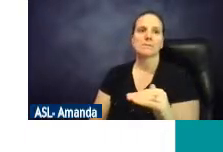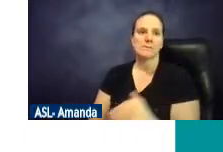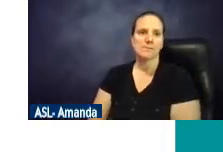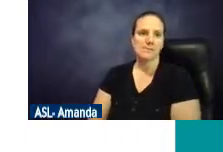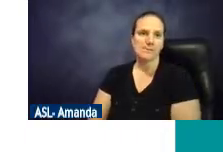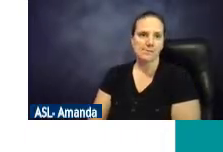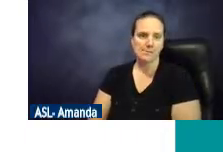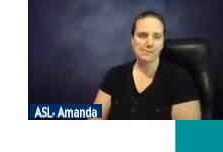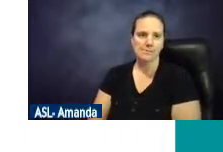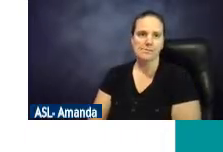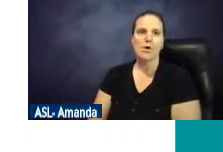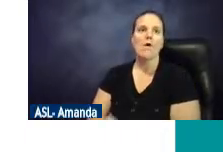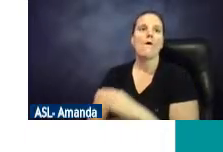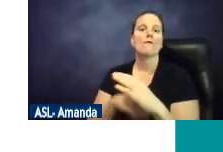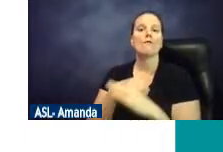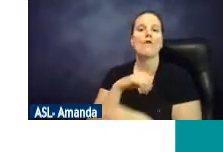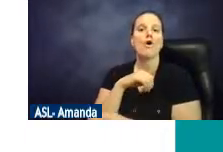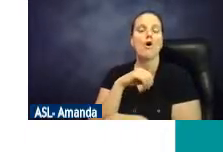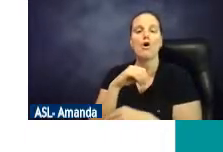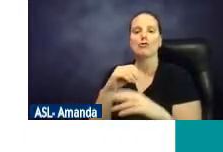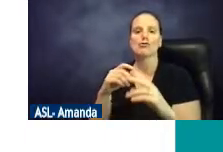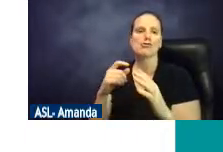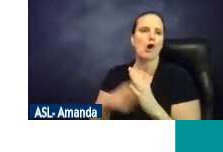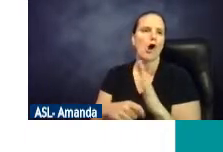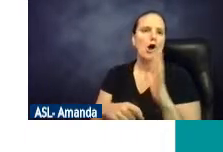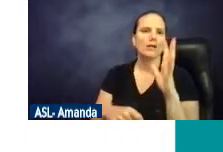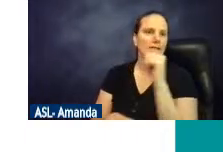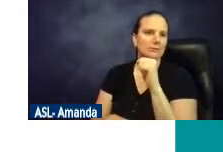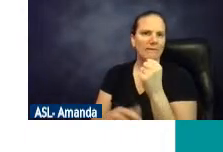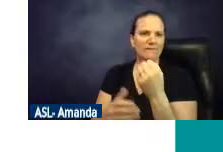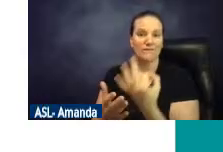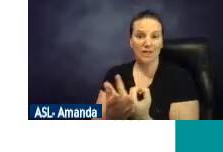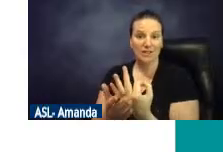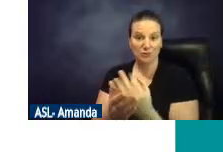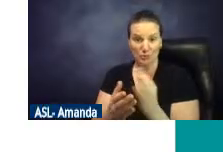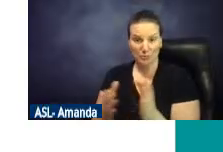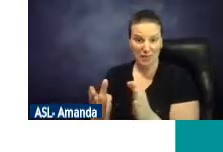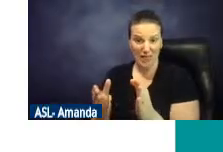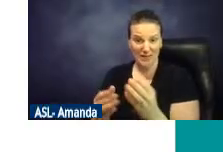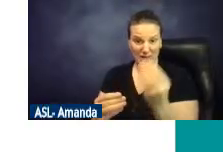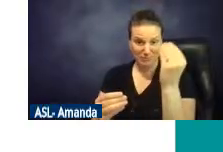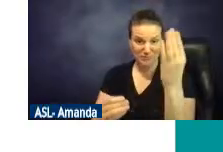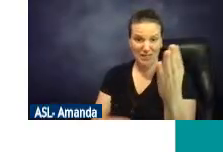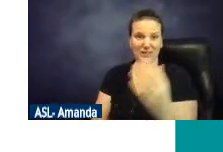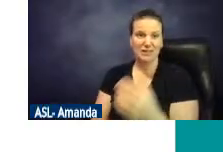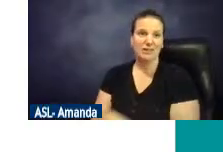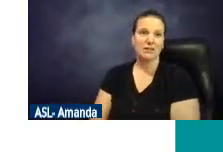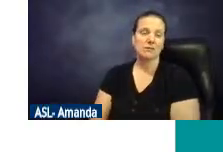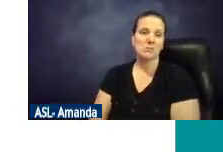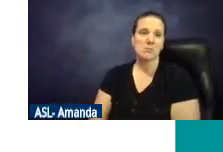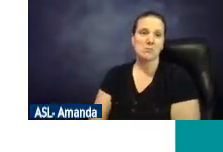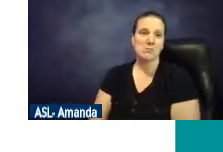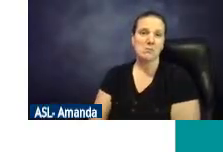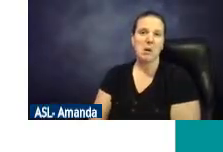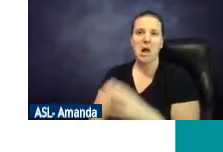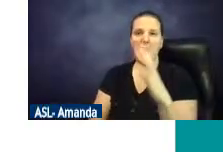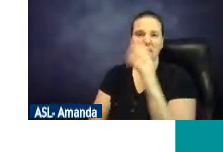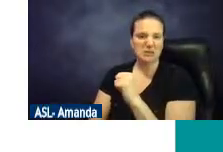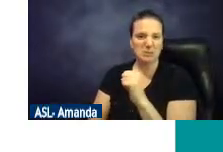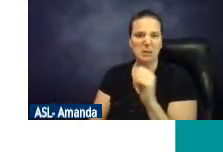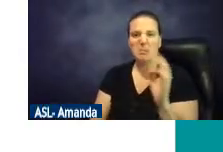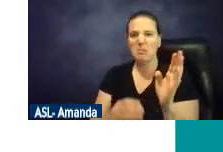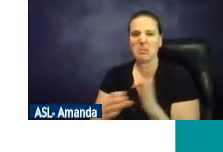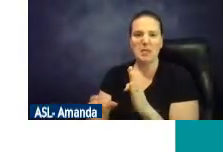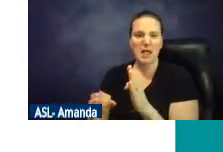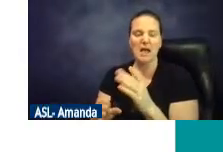This fall, we anticipate a cost estimate and financial plan update. That updates the estimate and plan